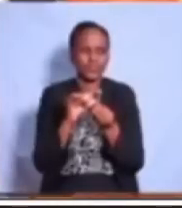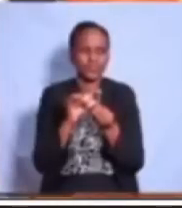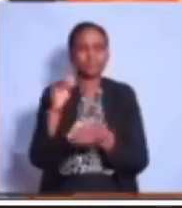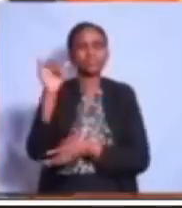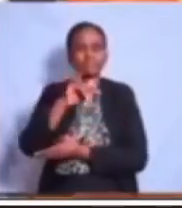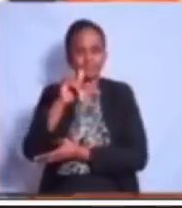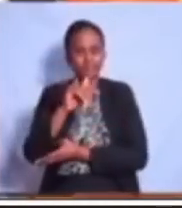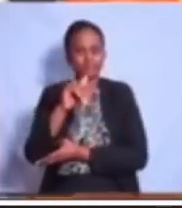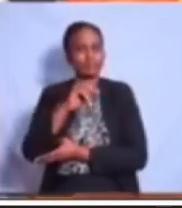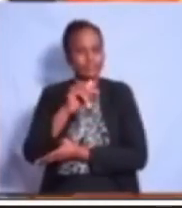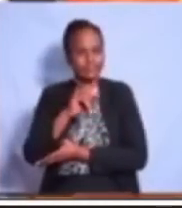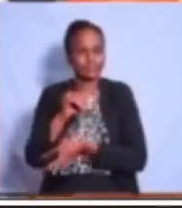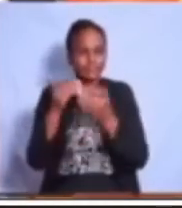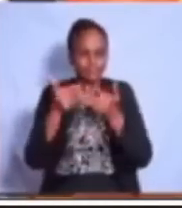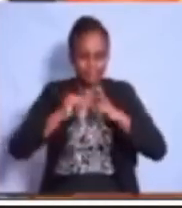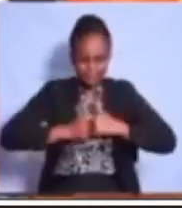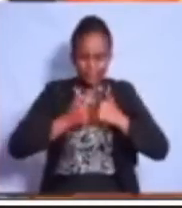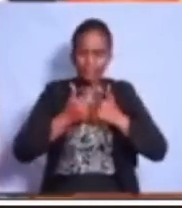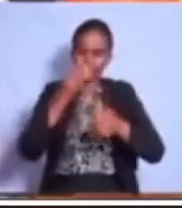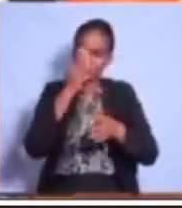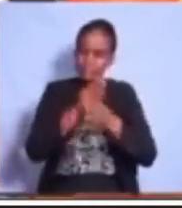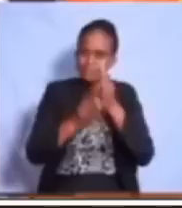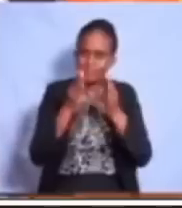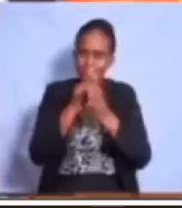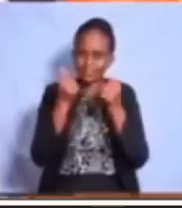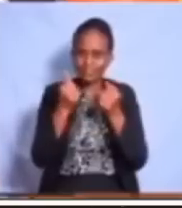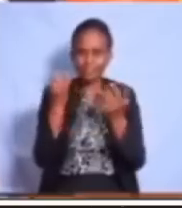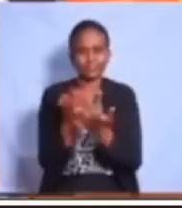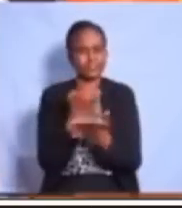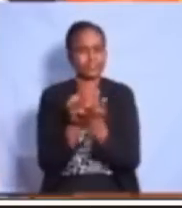Yes. Now we are rebuilding the economy.